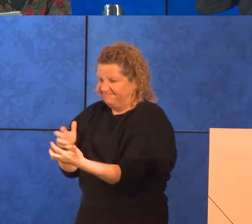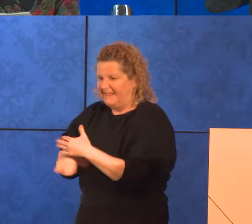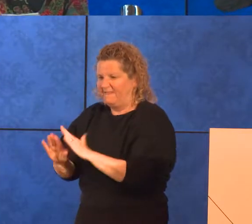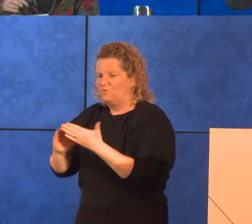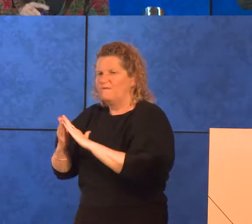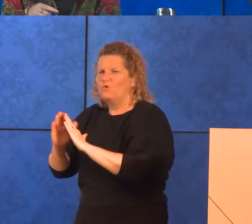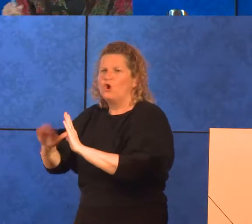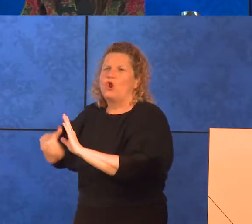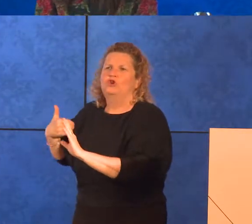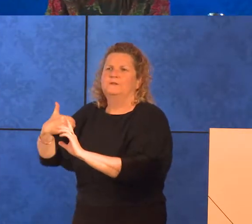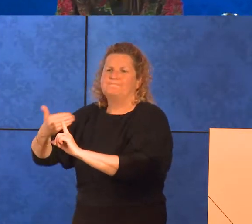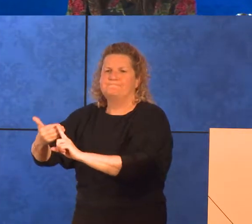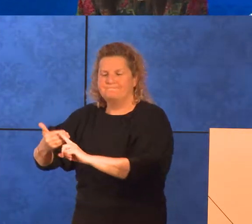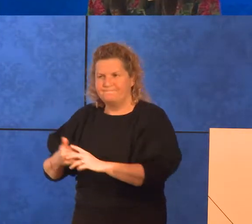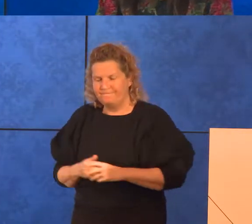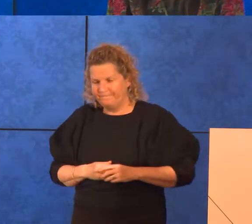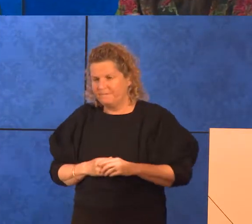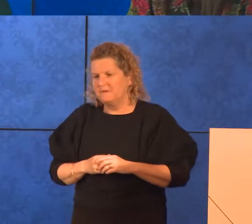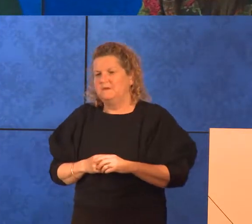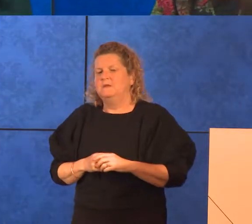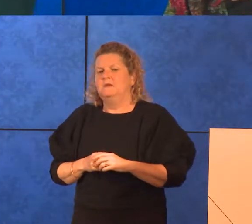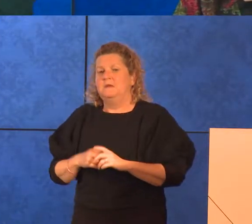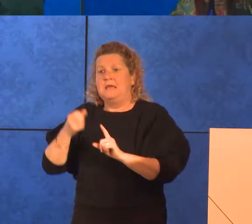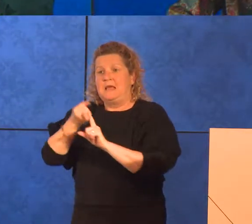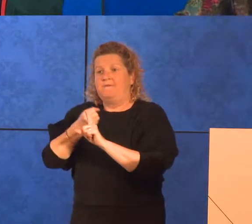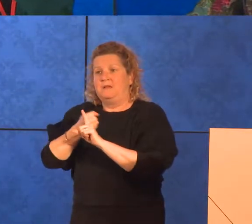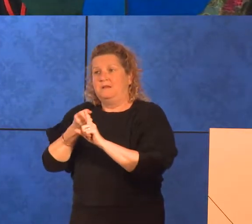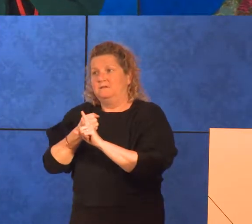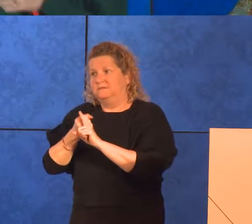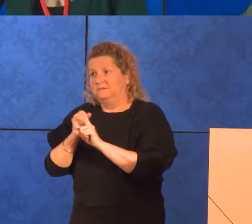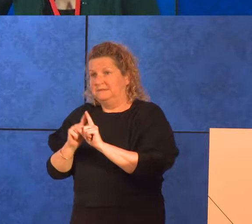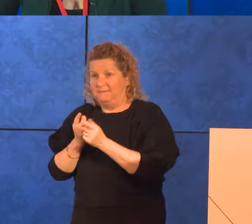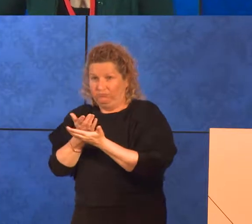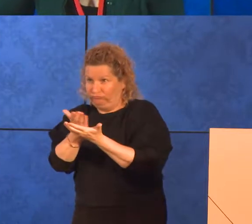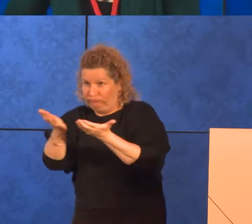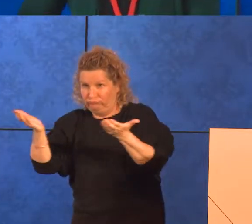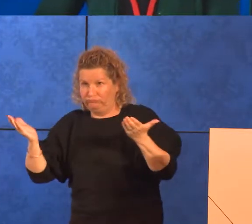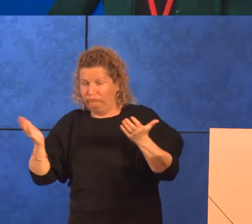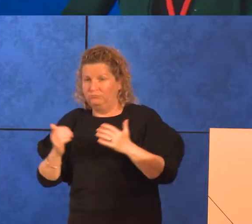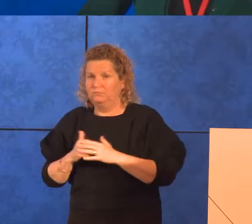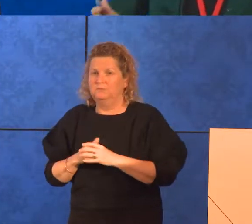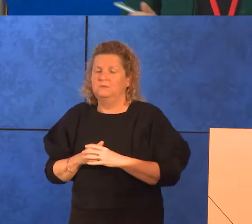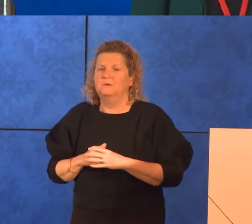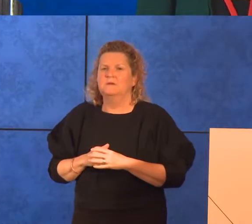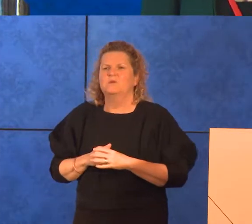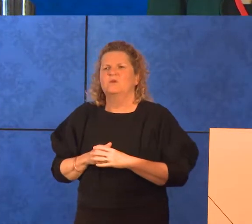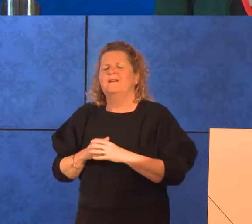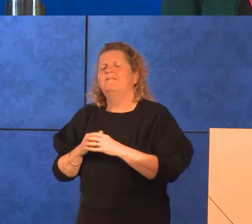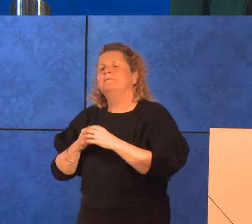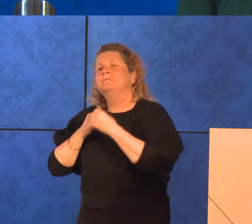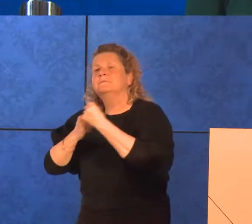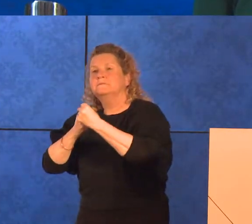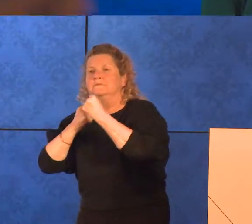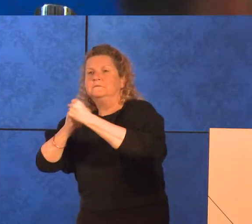a long period of time. Advocates, like many of you in the room, have fought for this issue